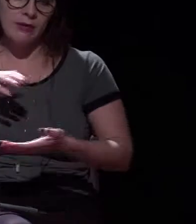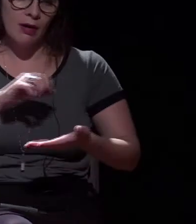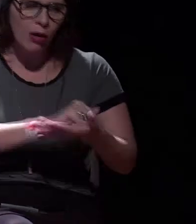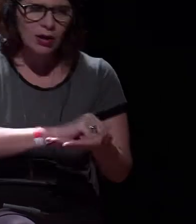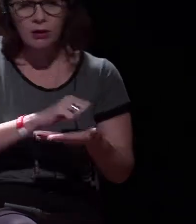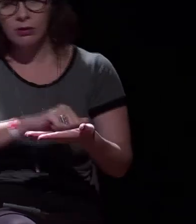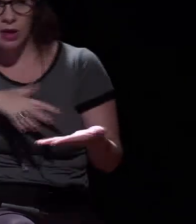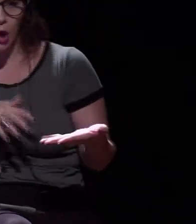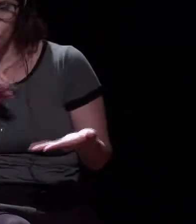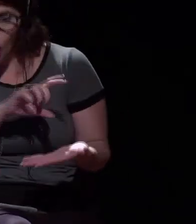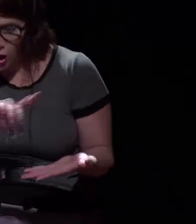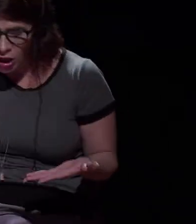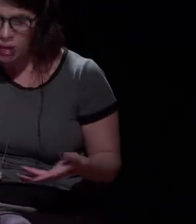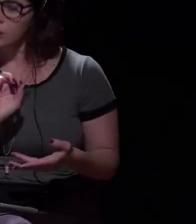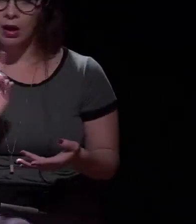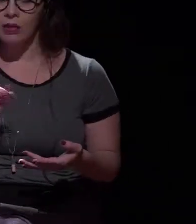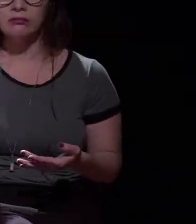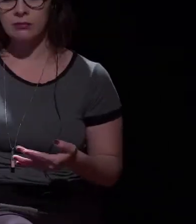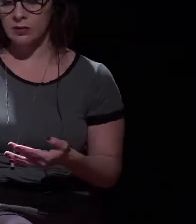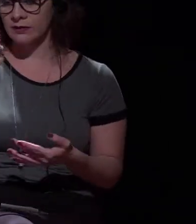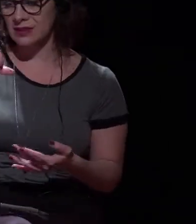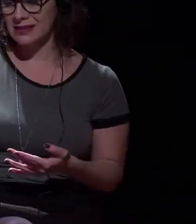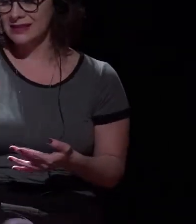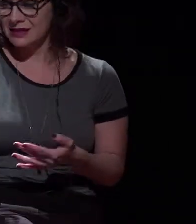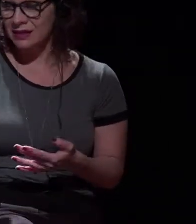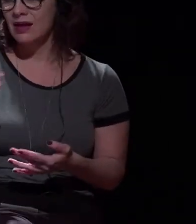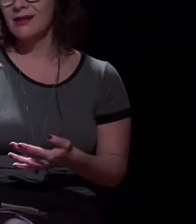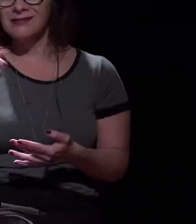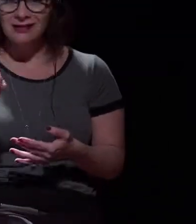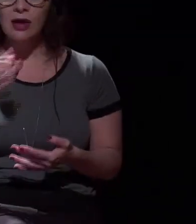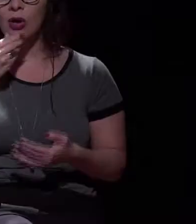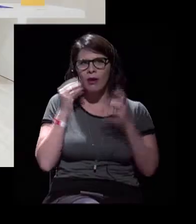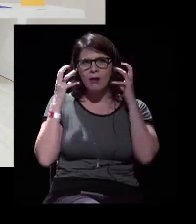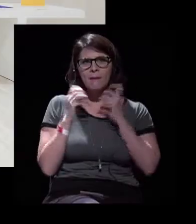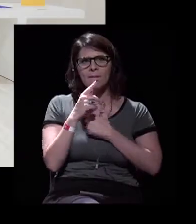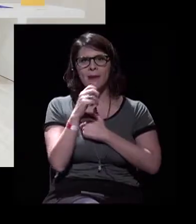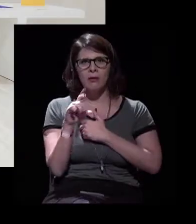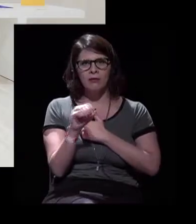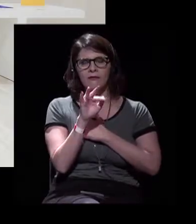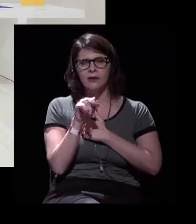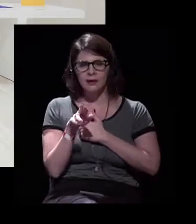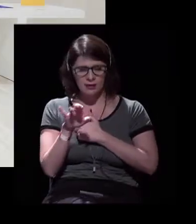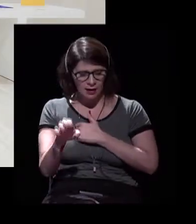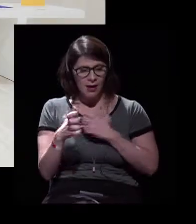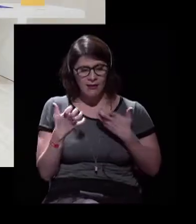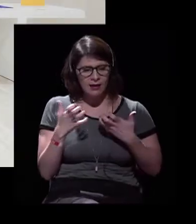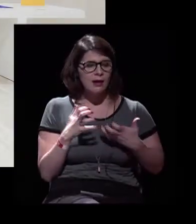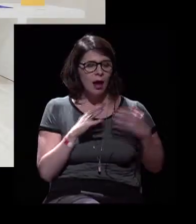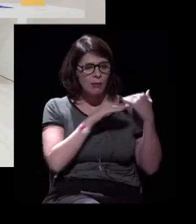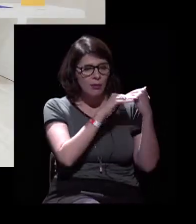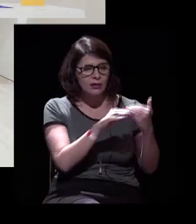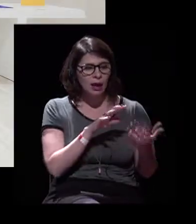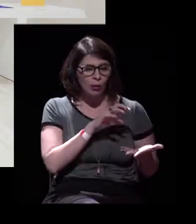Illich aimed to delink from the colonial model with their respective ideas on conscientization and